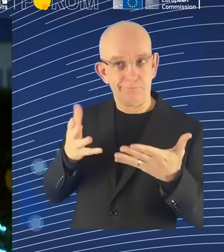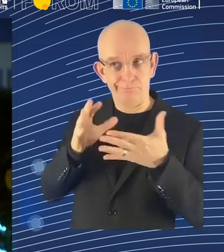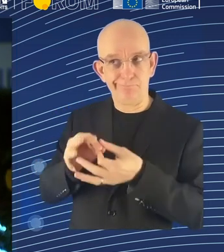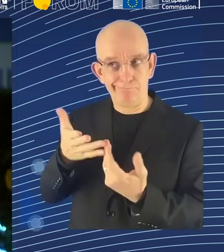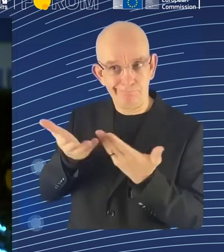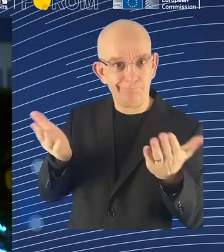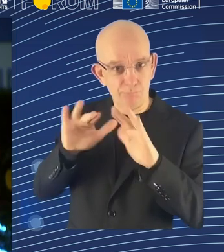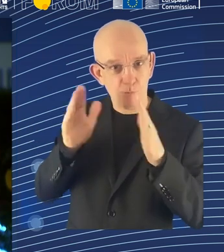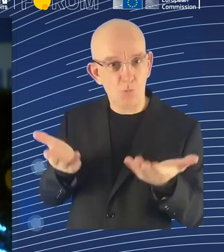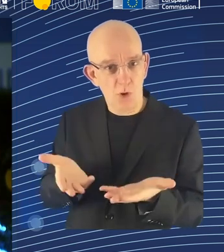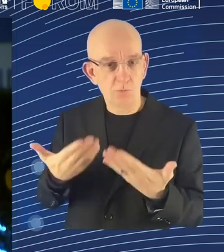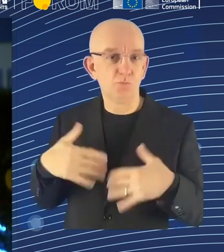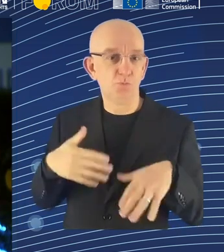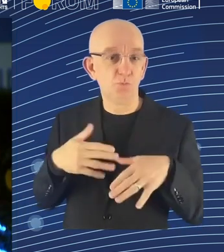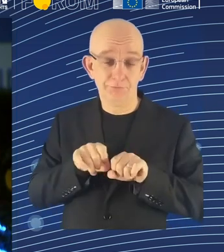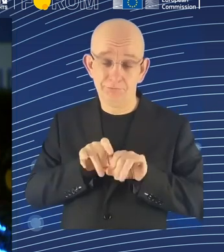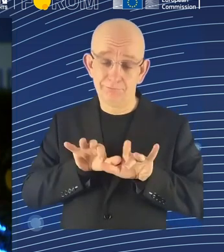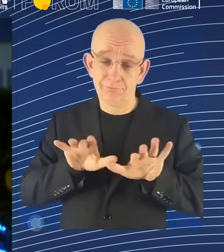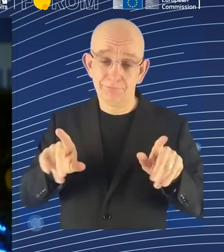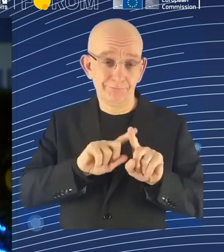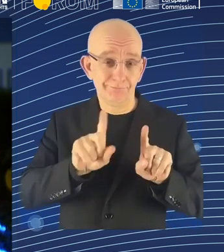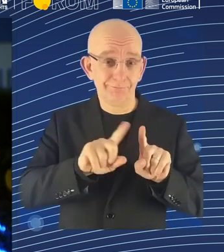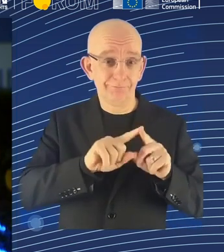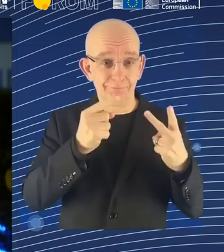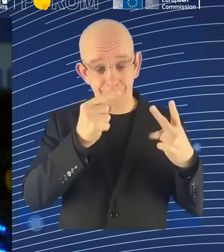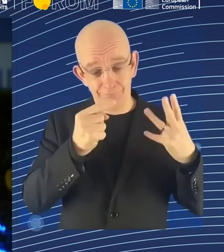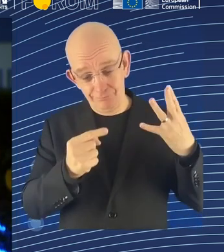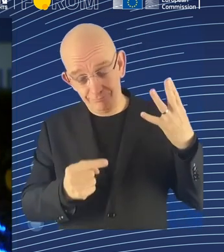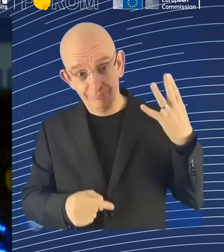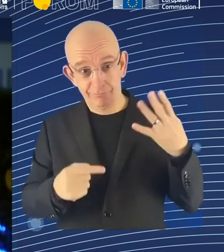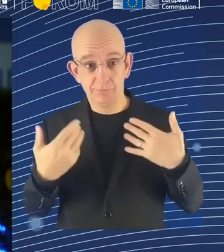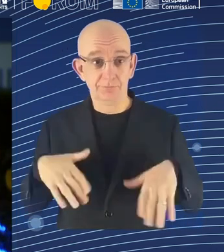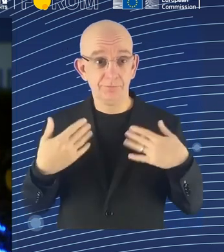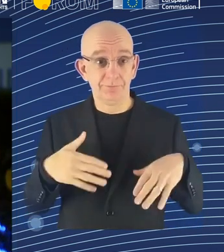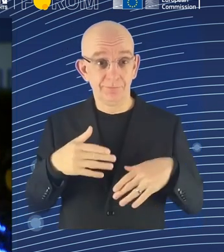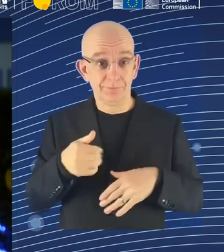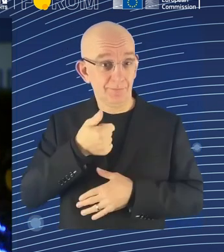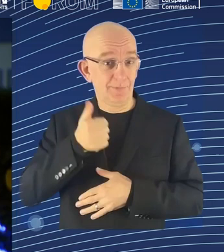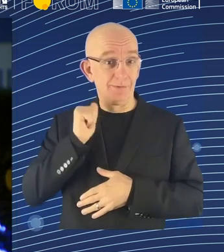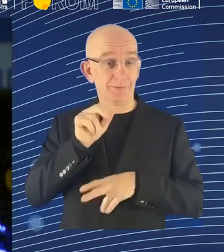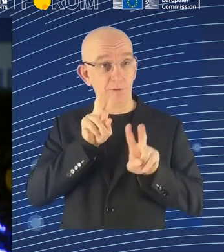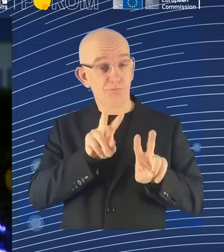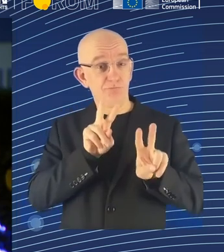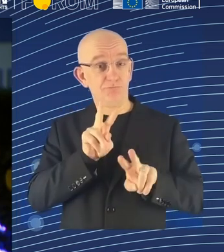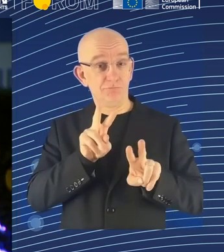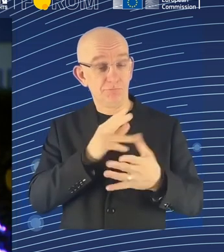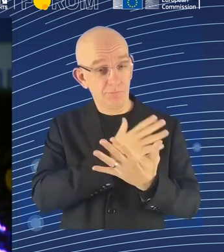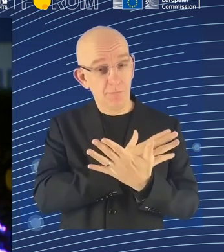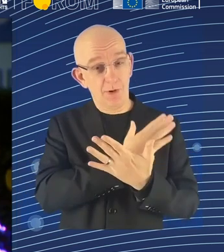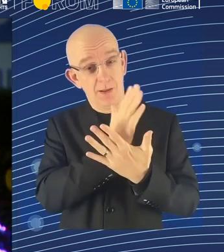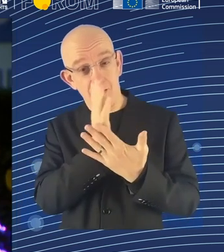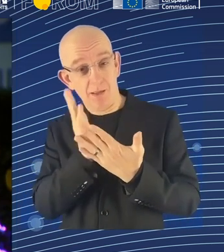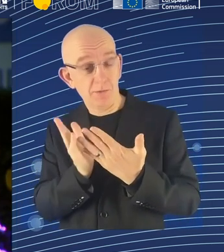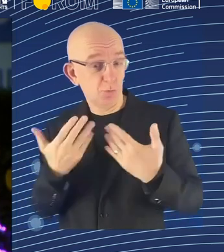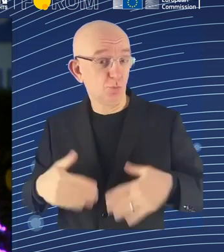and will continue to be today through different opinions and different aspects. And at the risk of